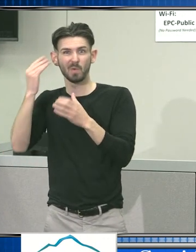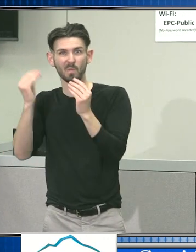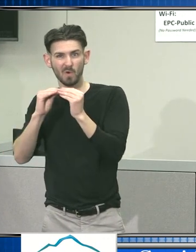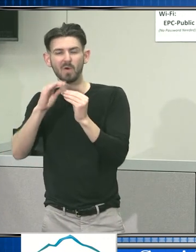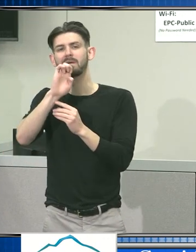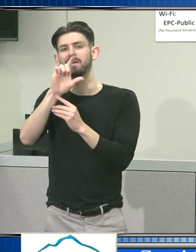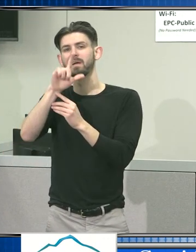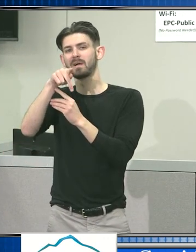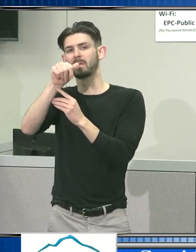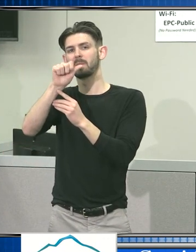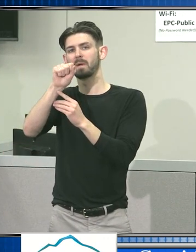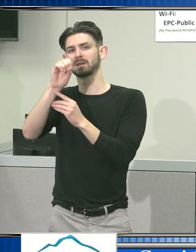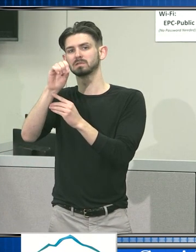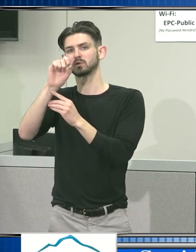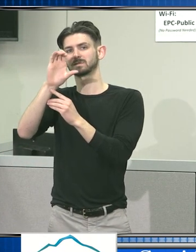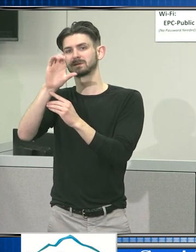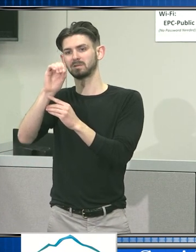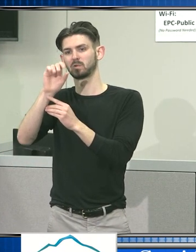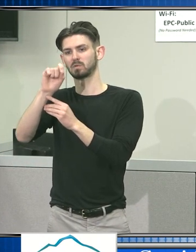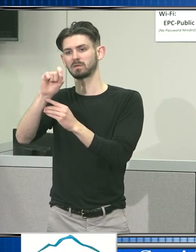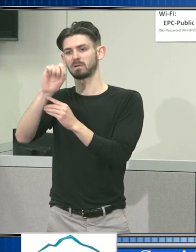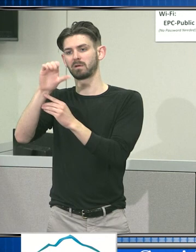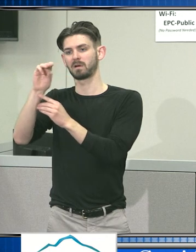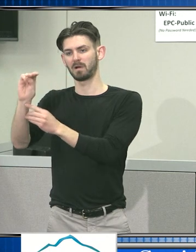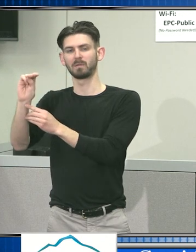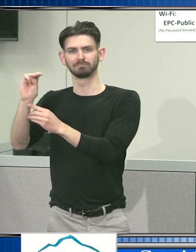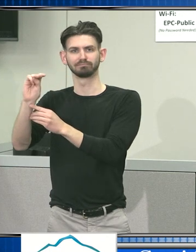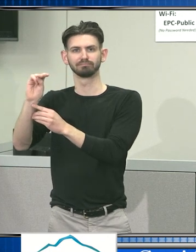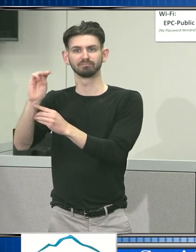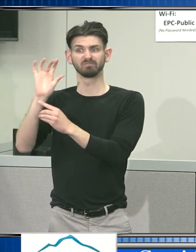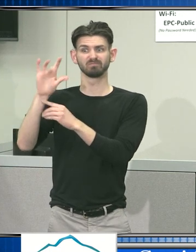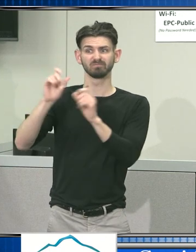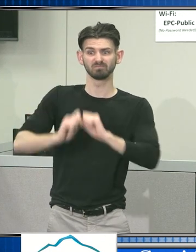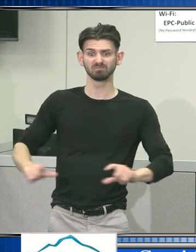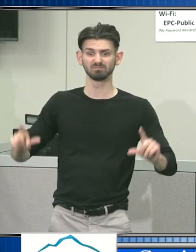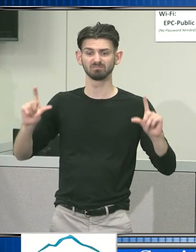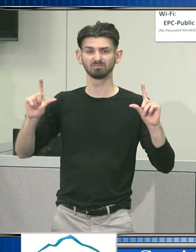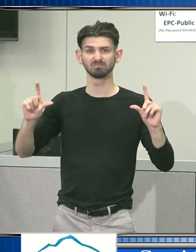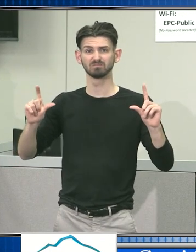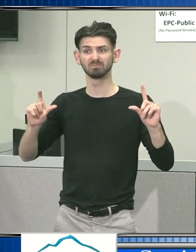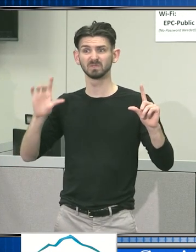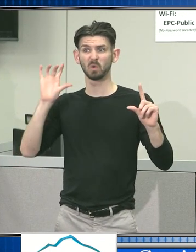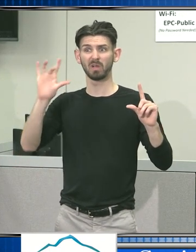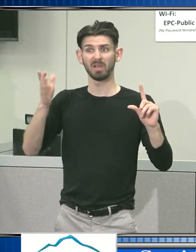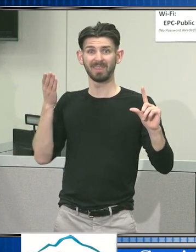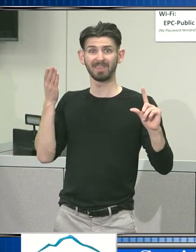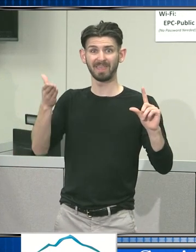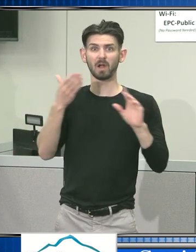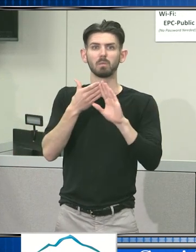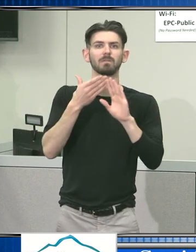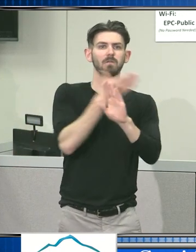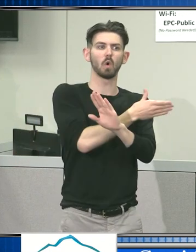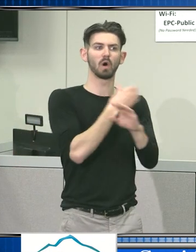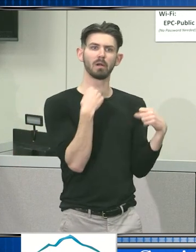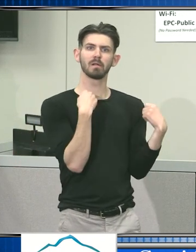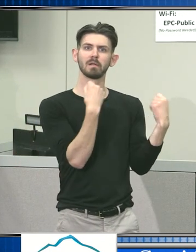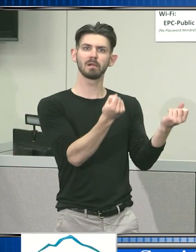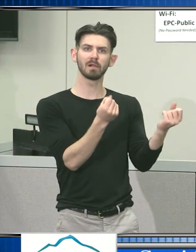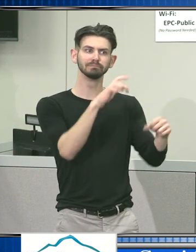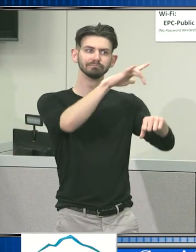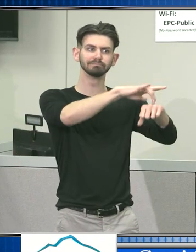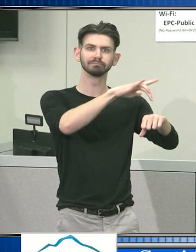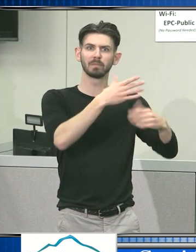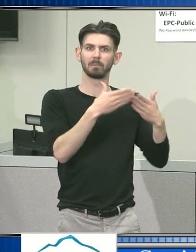elpasoco.com. That's elpasoco.com. Please go there before you come to one of our public buildings. And one big service